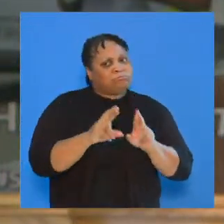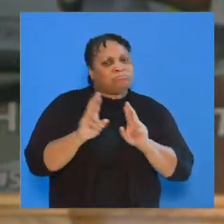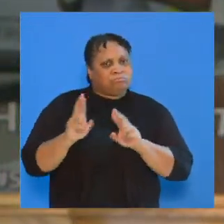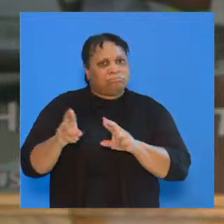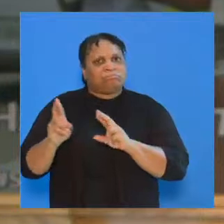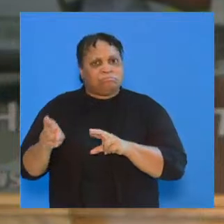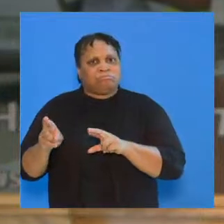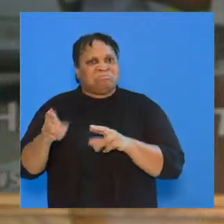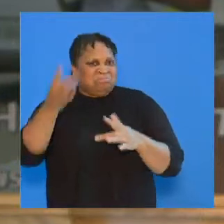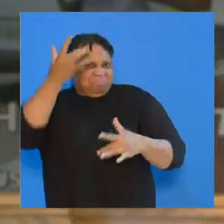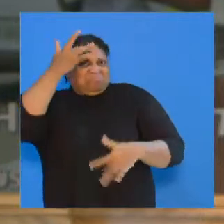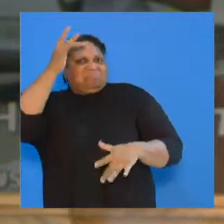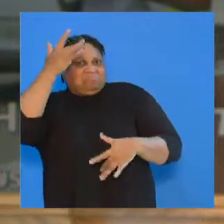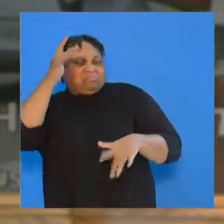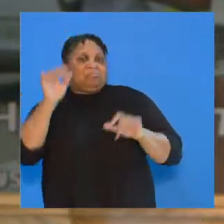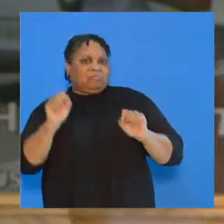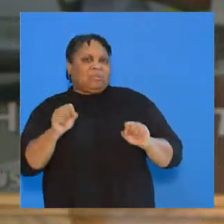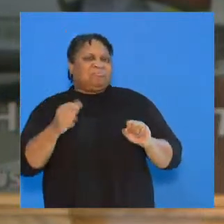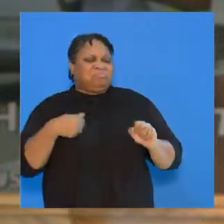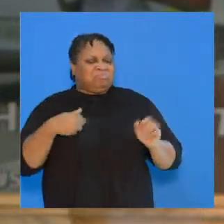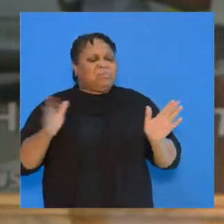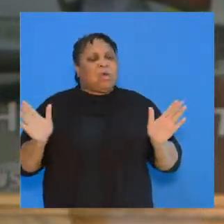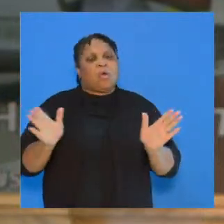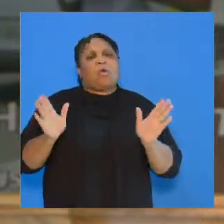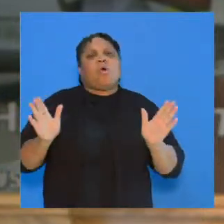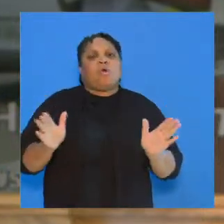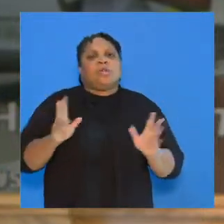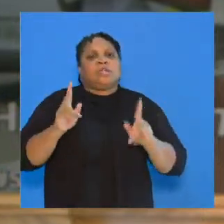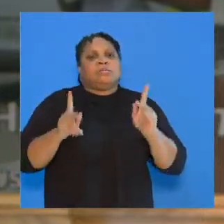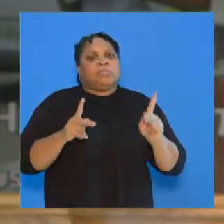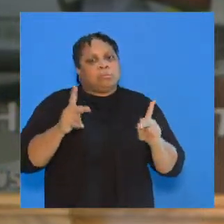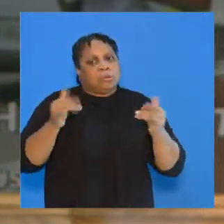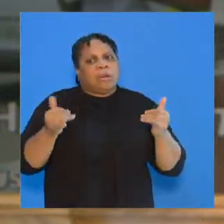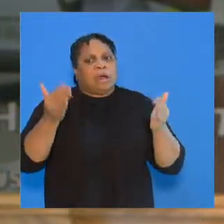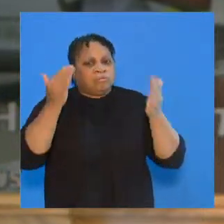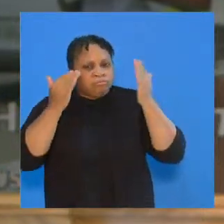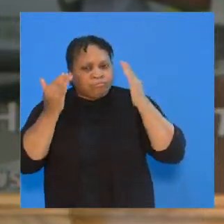potential symptoms. I'm very encouraged that people are availing themselves of